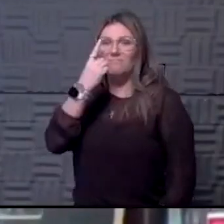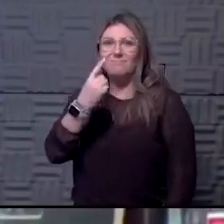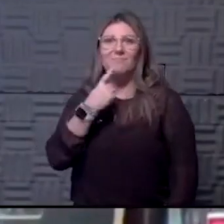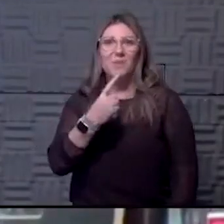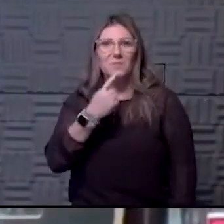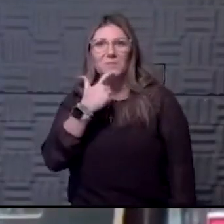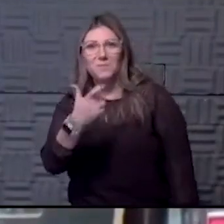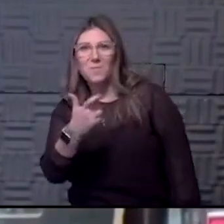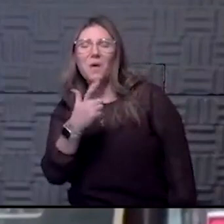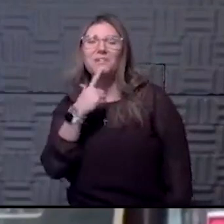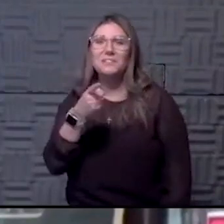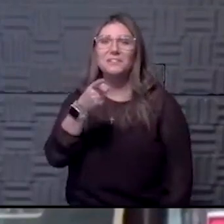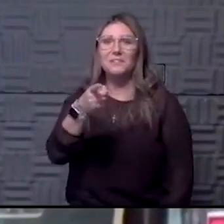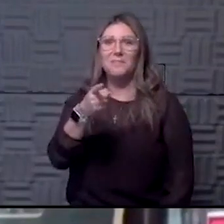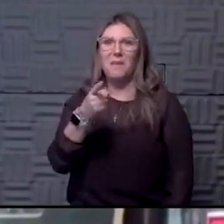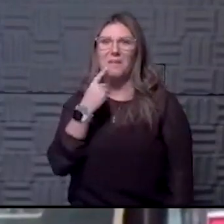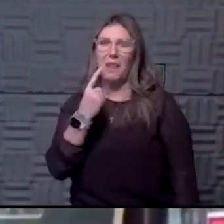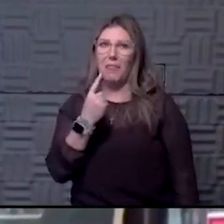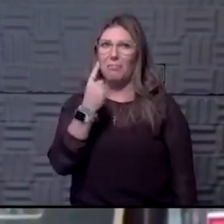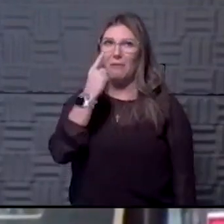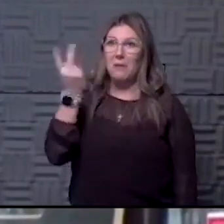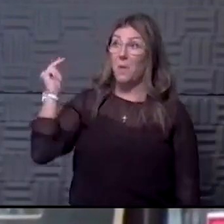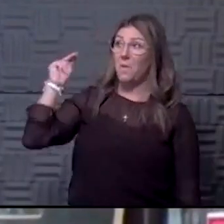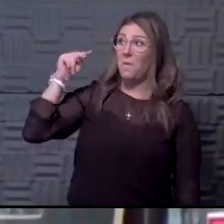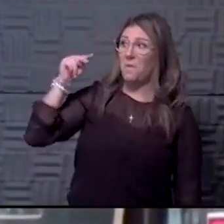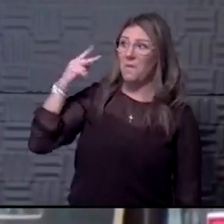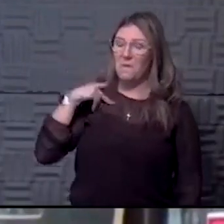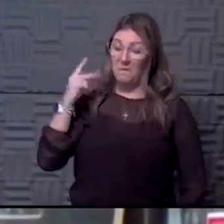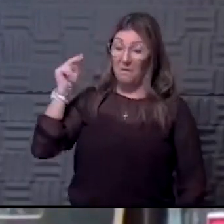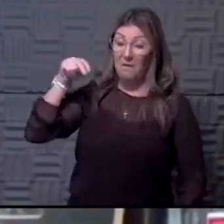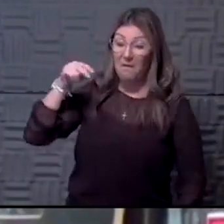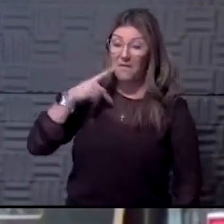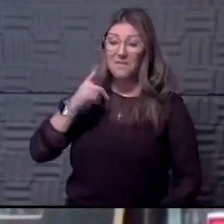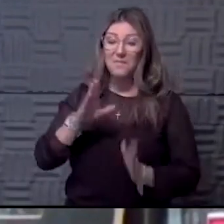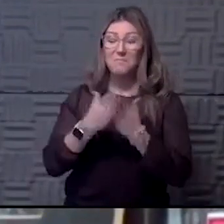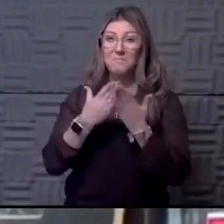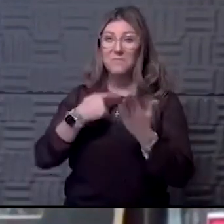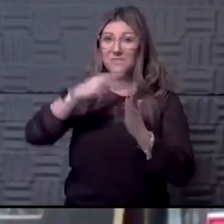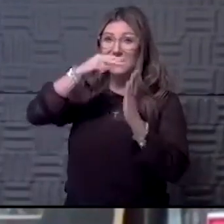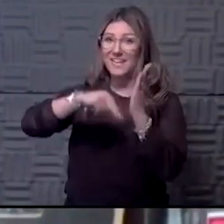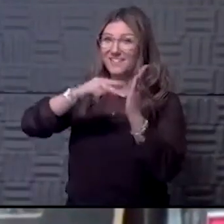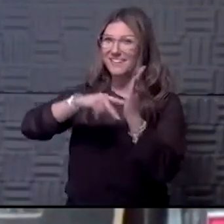Mike. I was thinking he was looking over my shoulder, seeing what books I read.